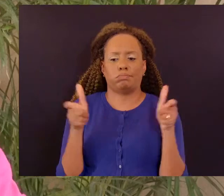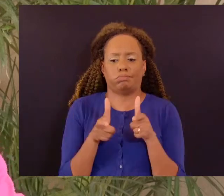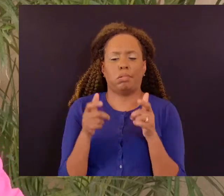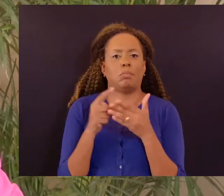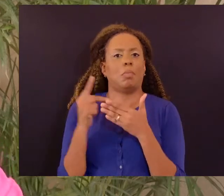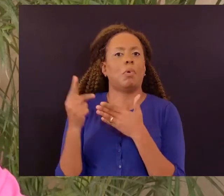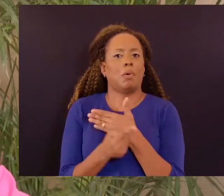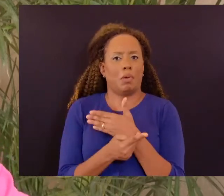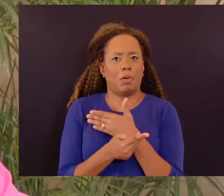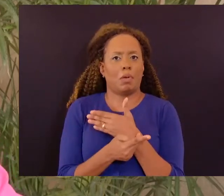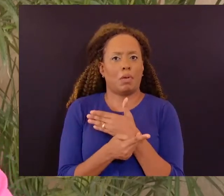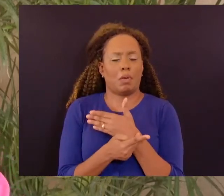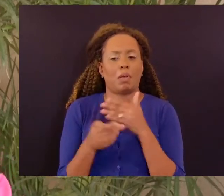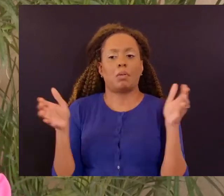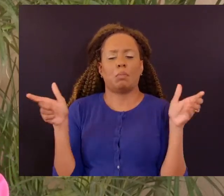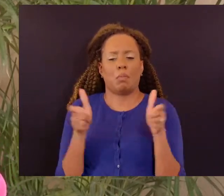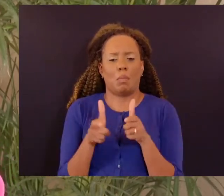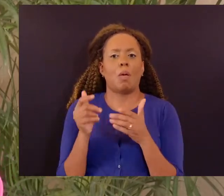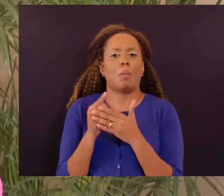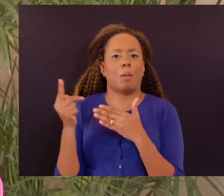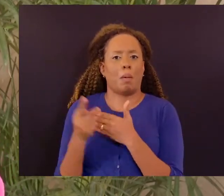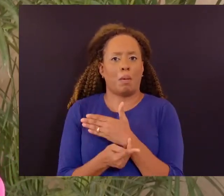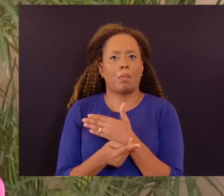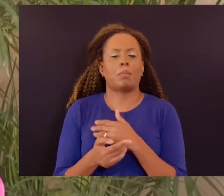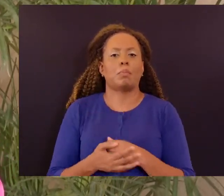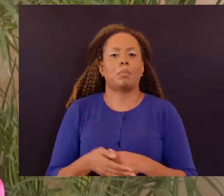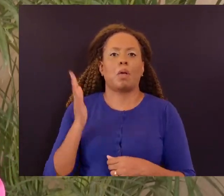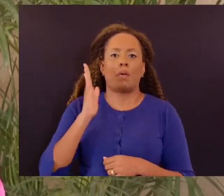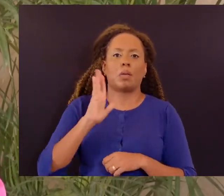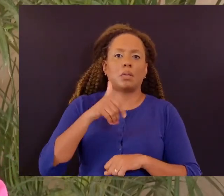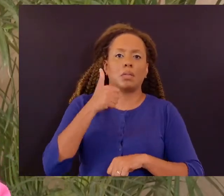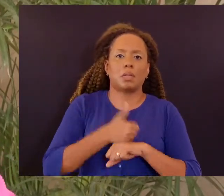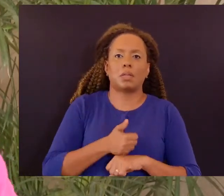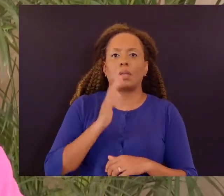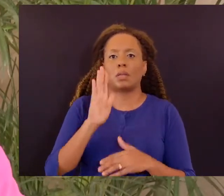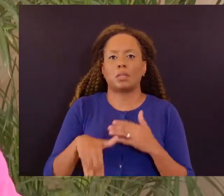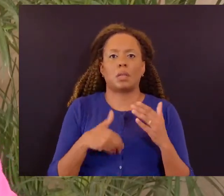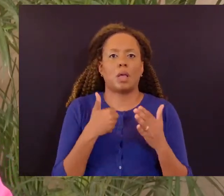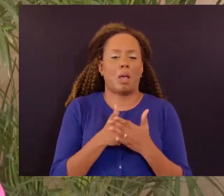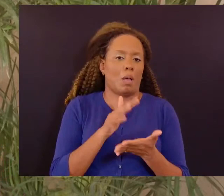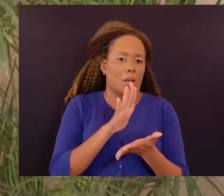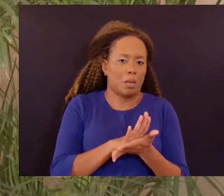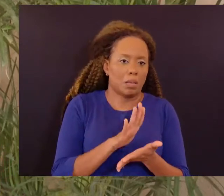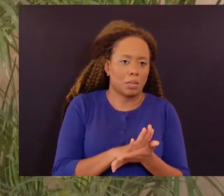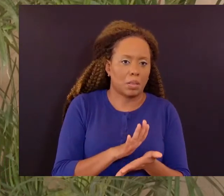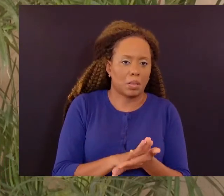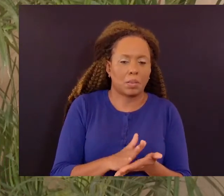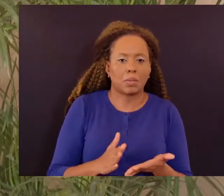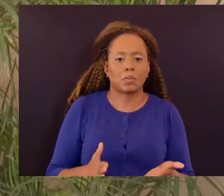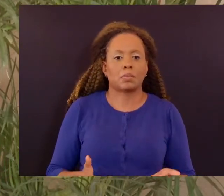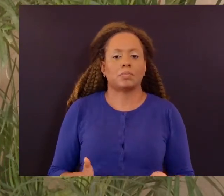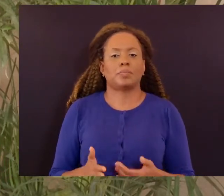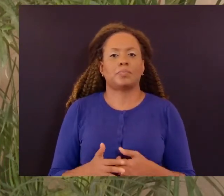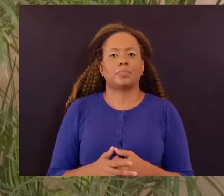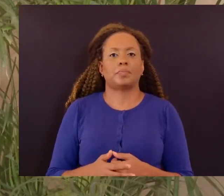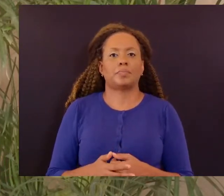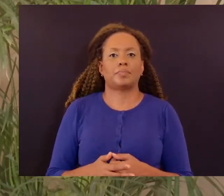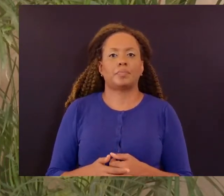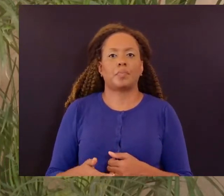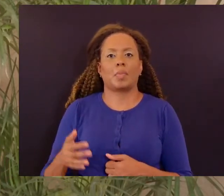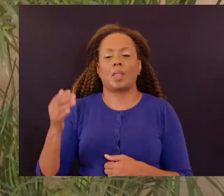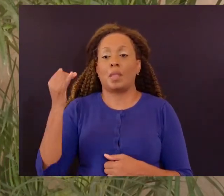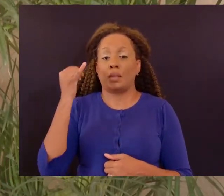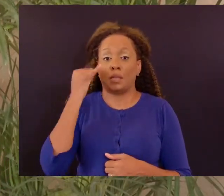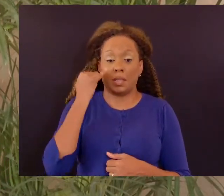literacy and numeracy, and it is going to be implemented in all schools where the performance of the students allocated